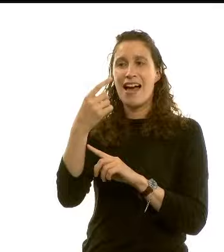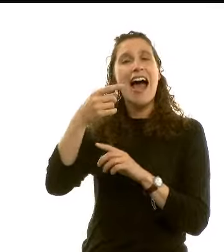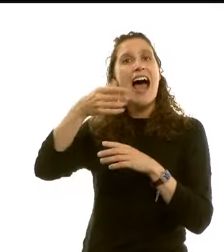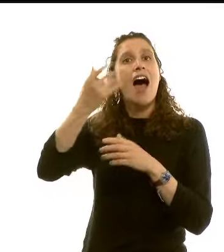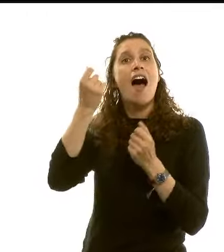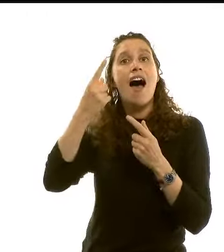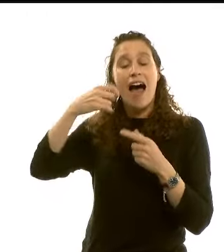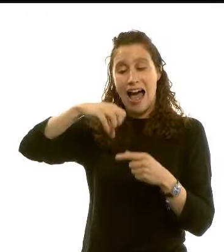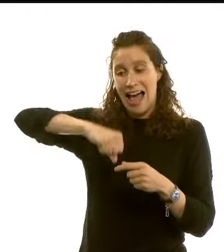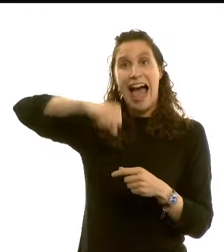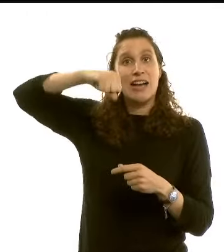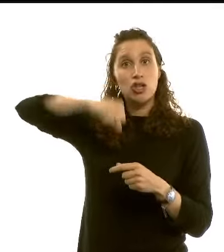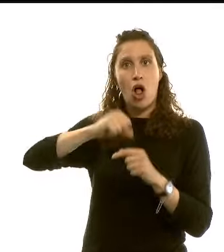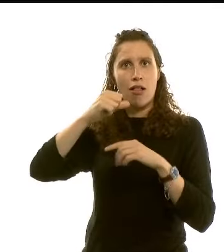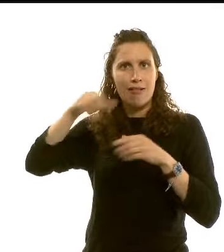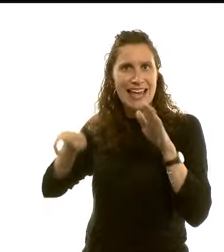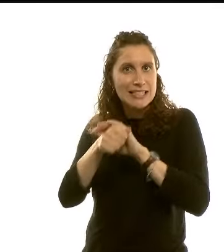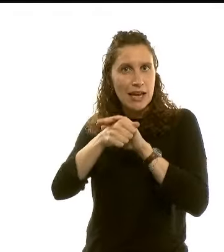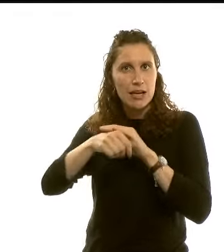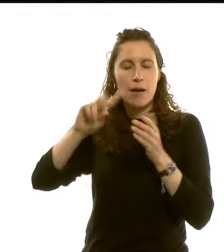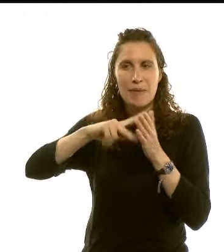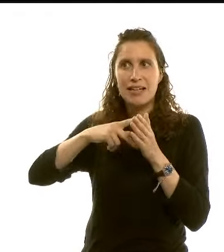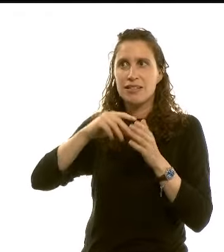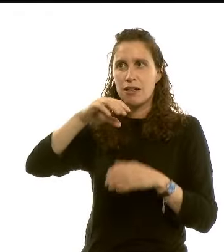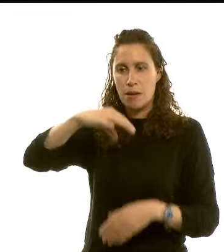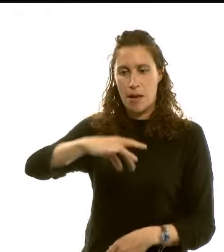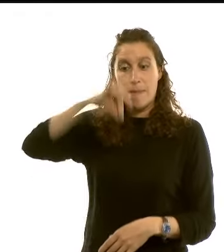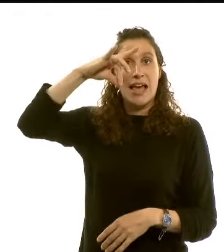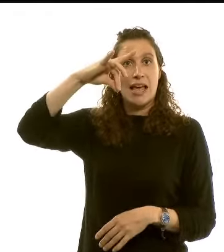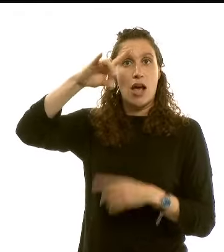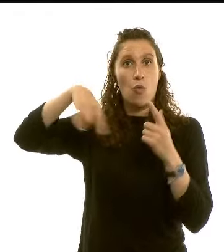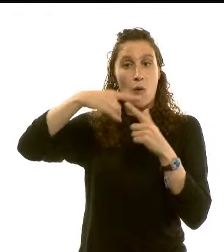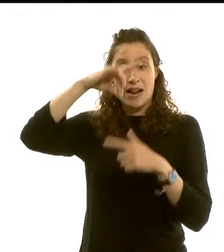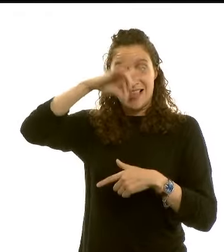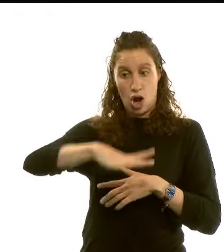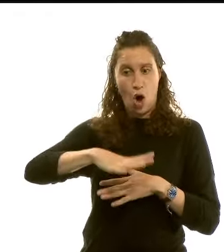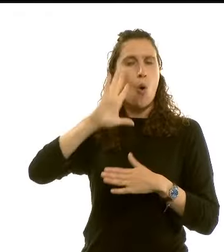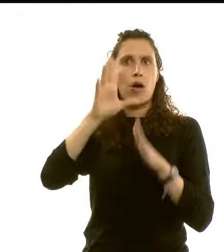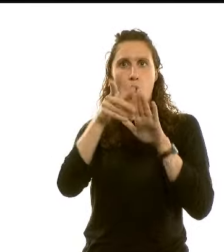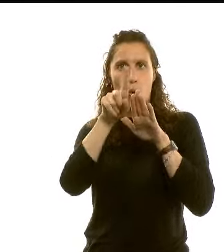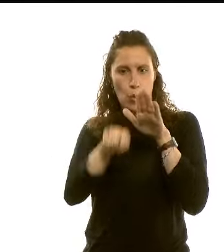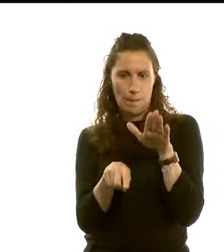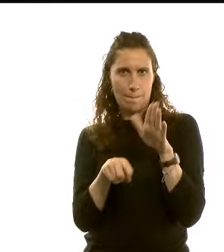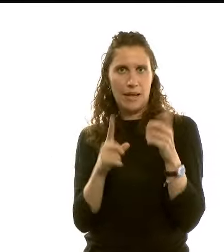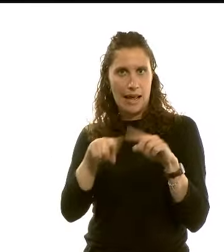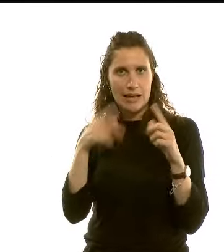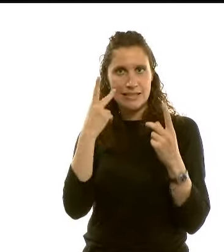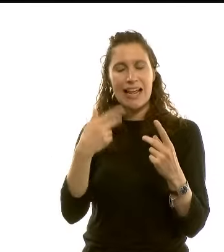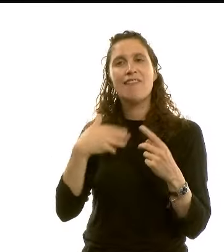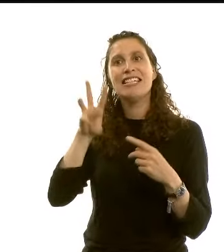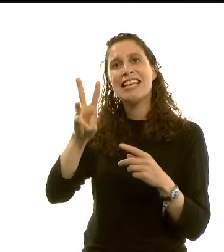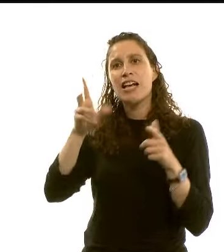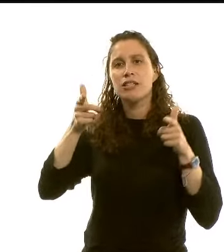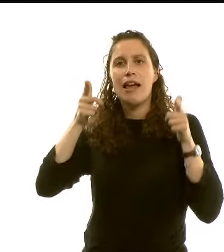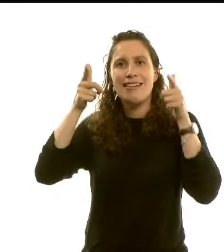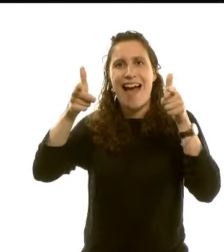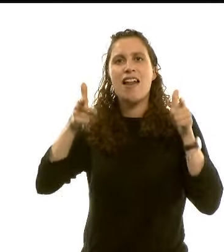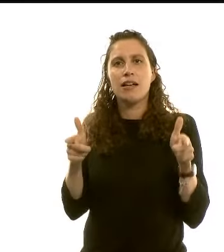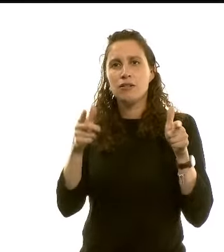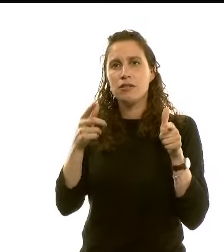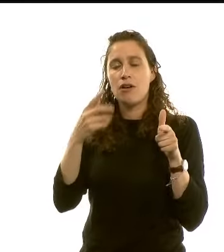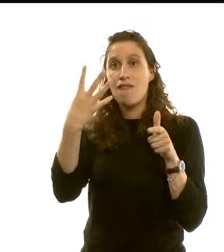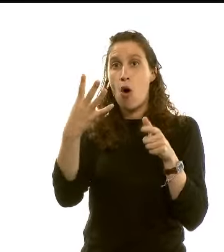easy to move the model around. Yeah. Disappears as soon as you let go of it. There are 6 ball turret laser cannons, 4 in the front, 2 in the